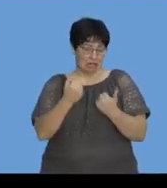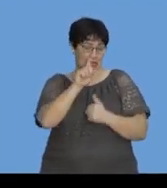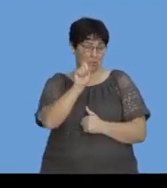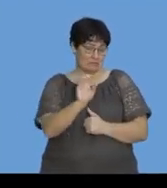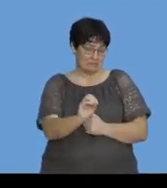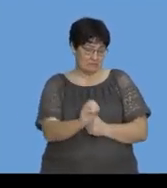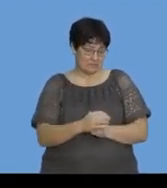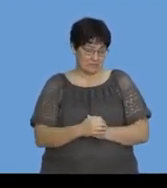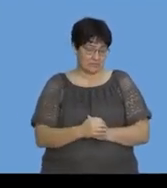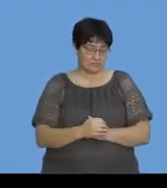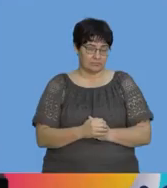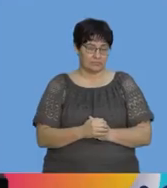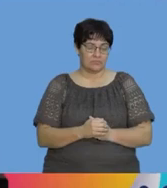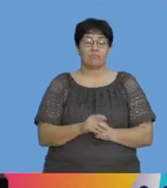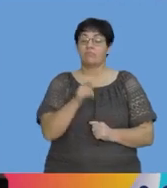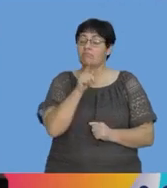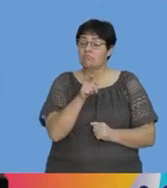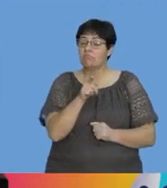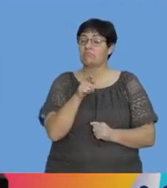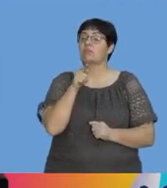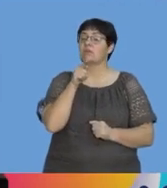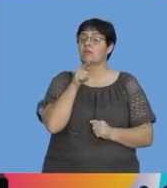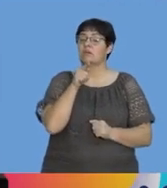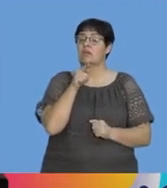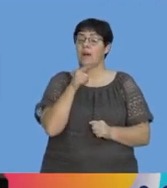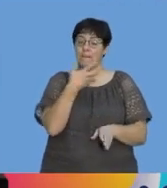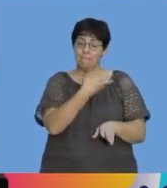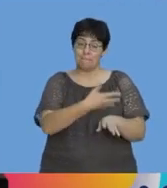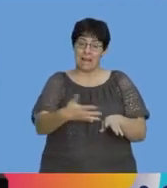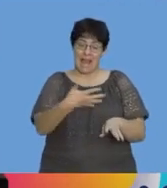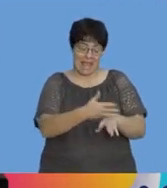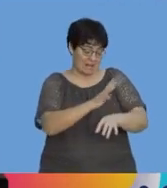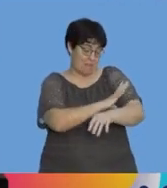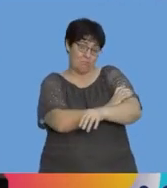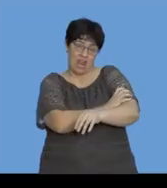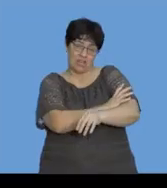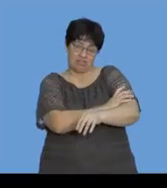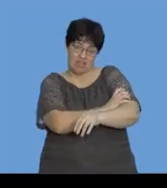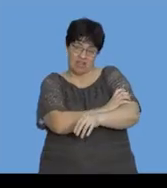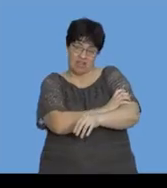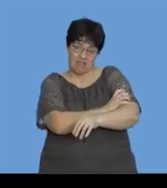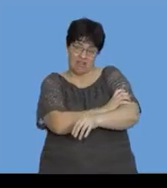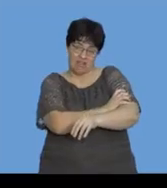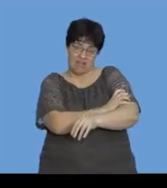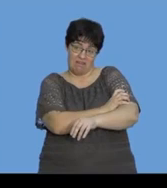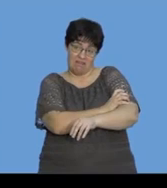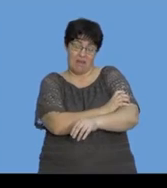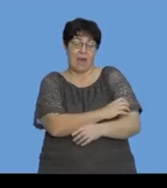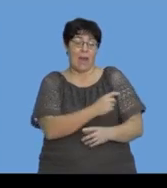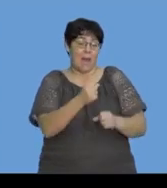quite a challenging question. It says, explain why blood pressure, and let's look at the